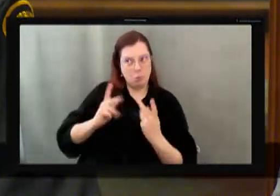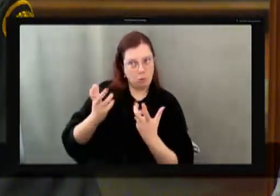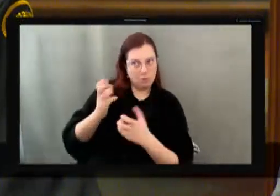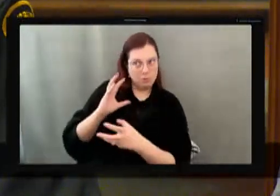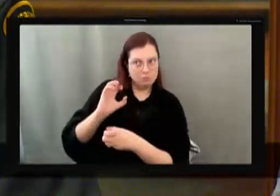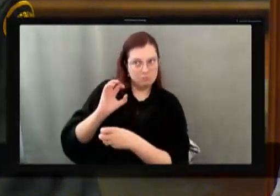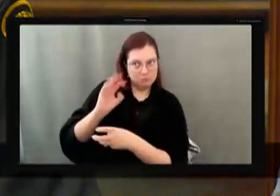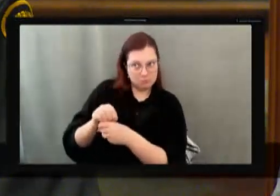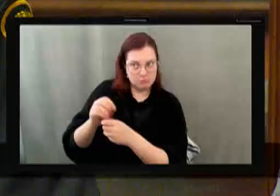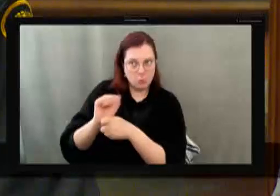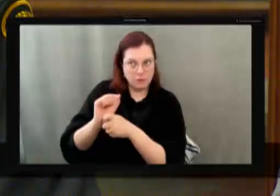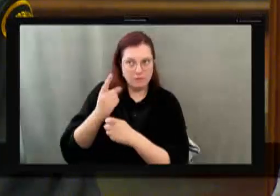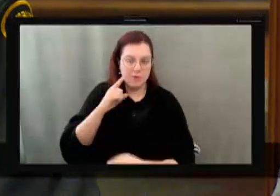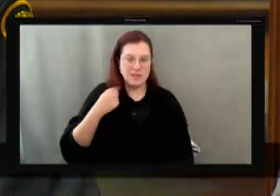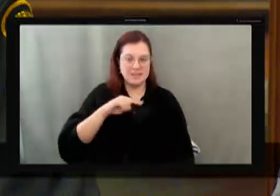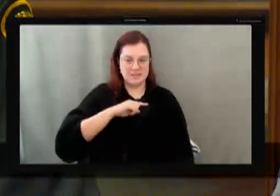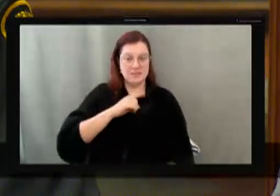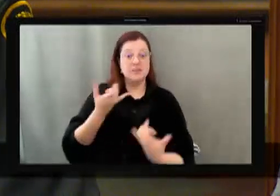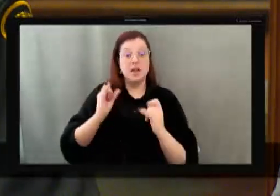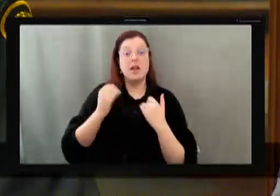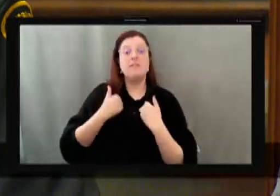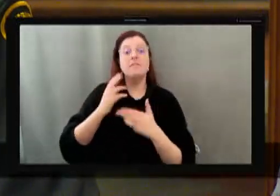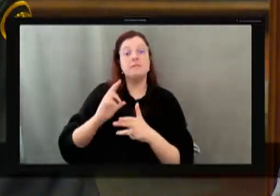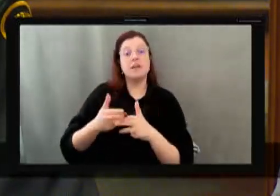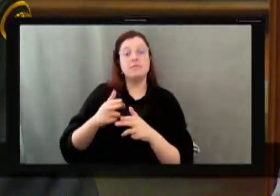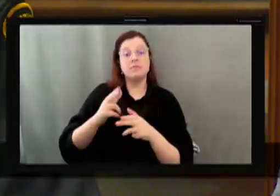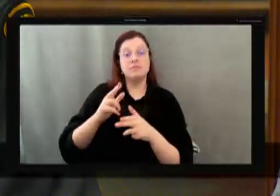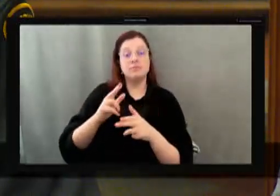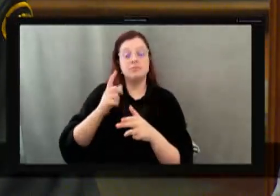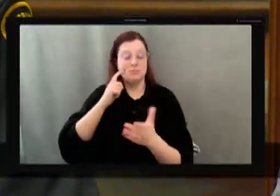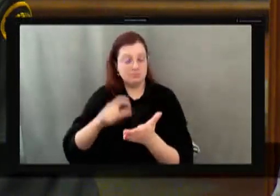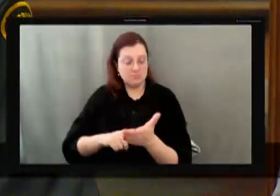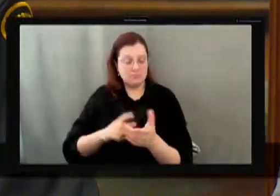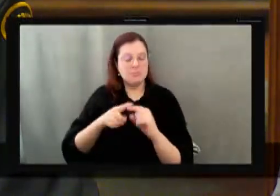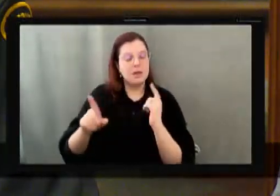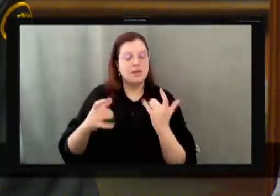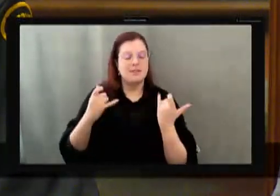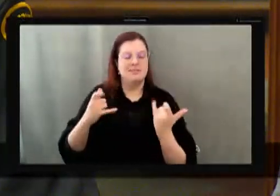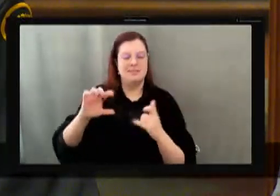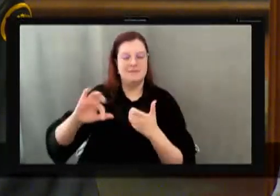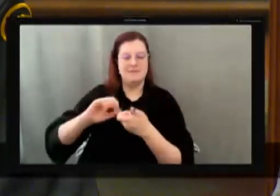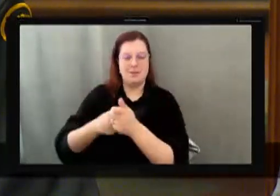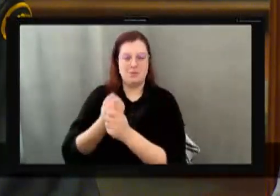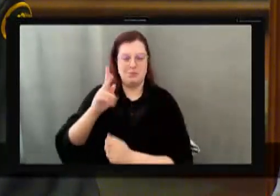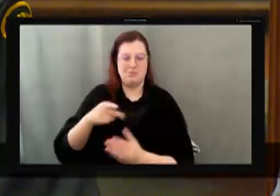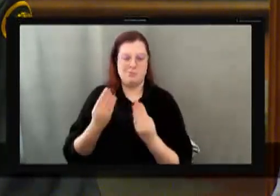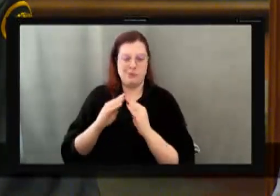we still have the name recognition. Now it's just about following that up a little bit more and really